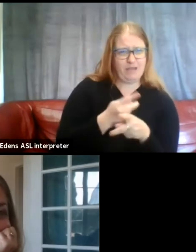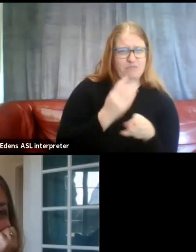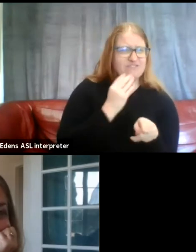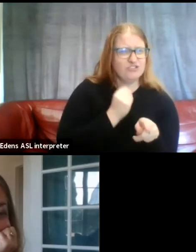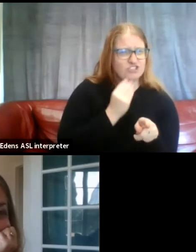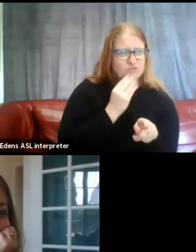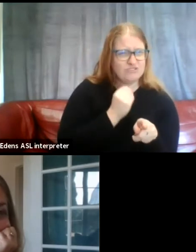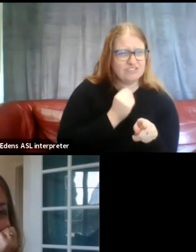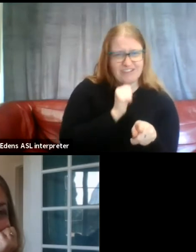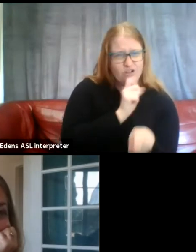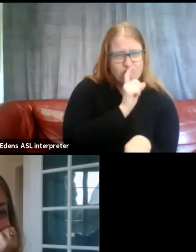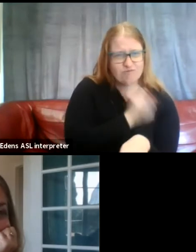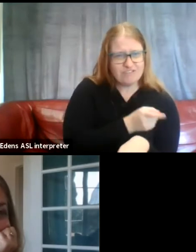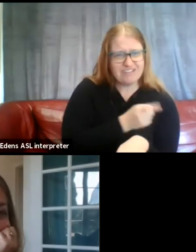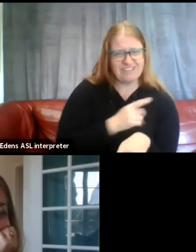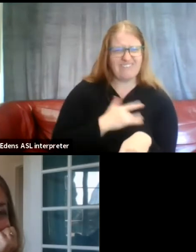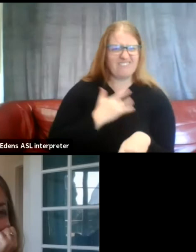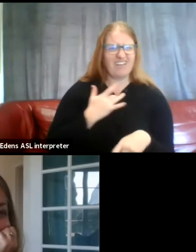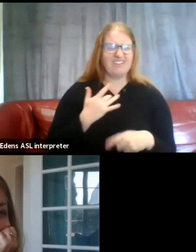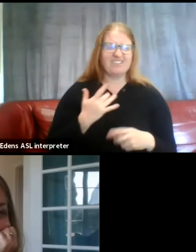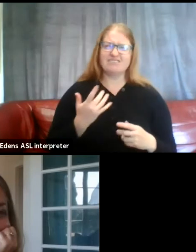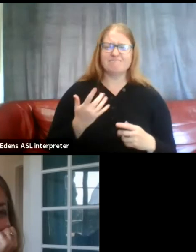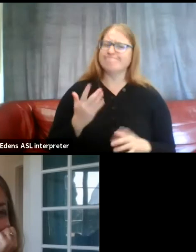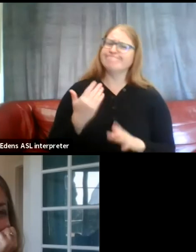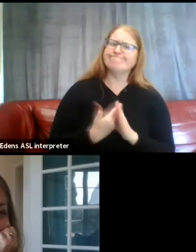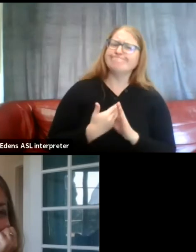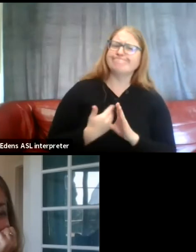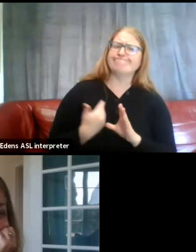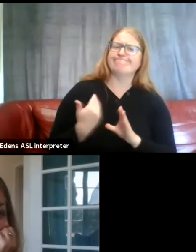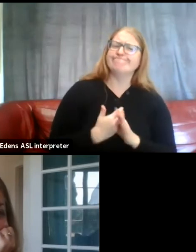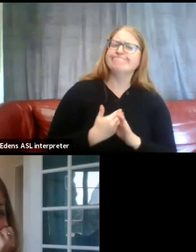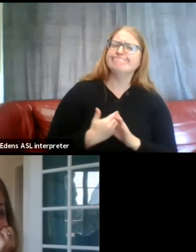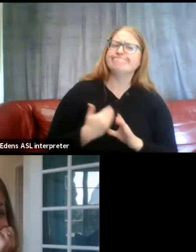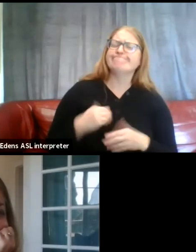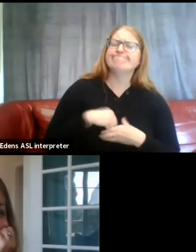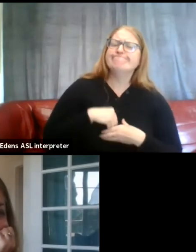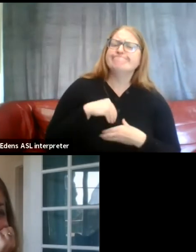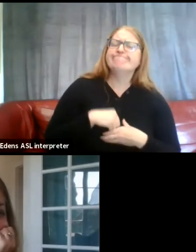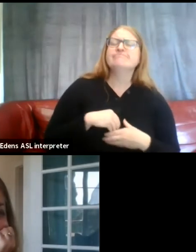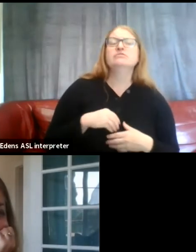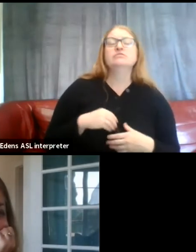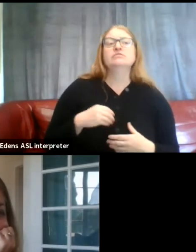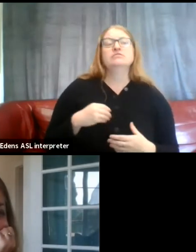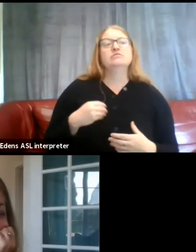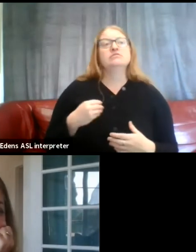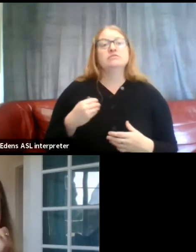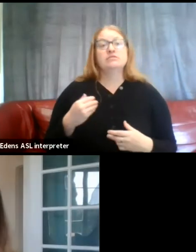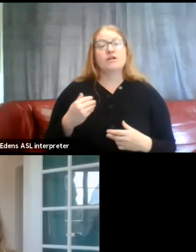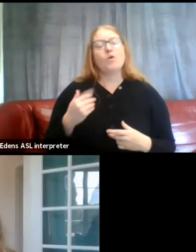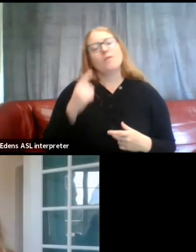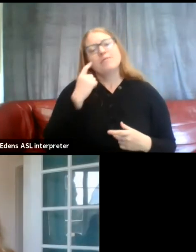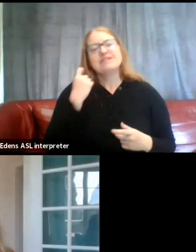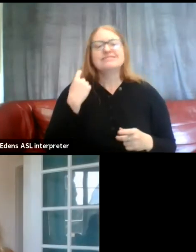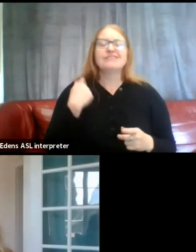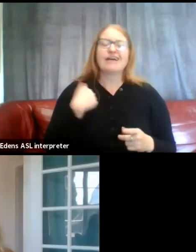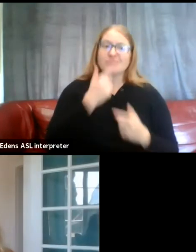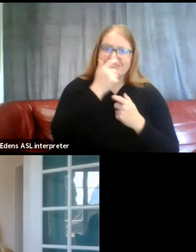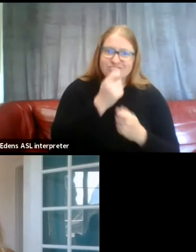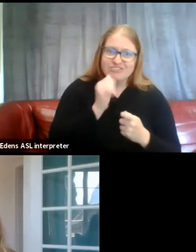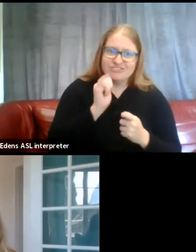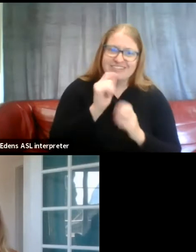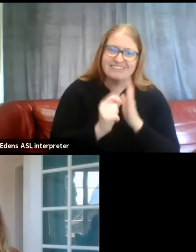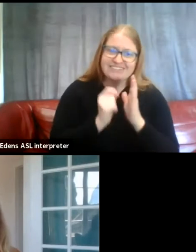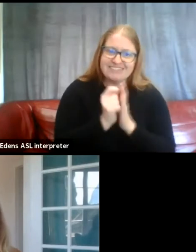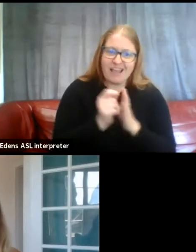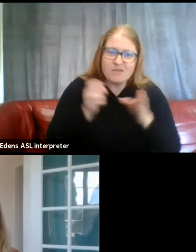and bugged me and felt, you know, bothered me in a couple of ways. And it was partially because I'm extremely interested in that period and the idea of female comedy. And